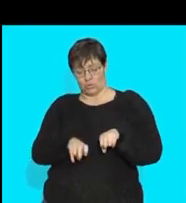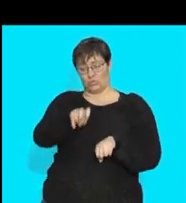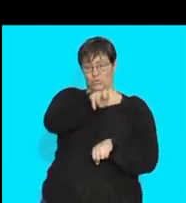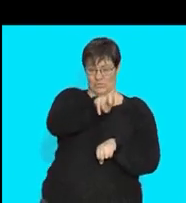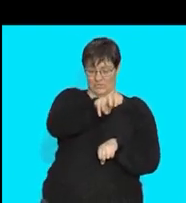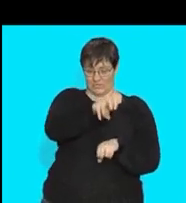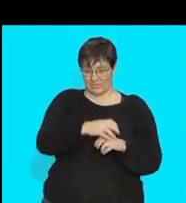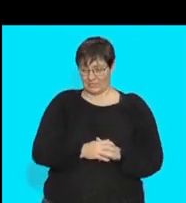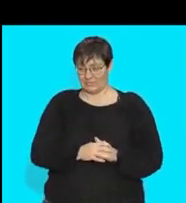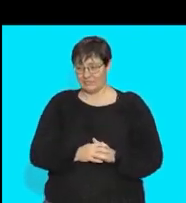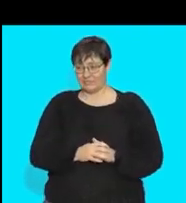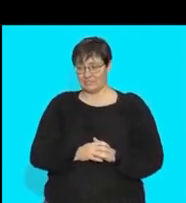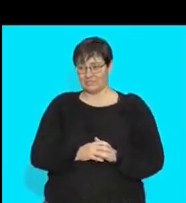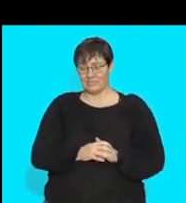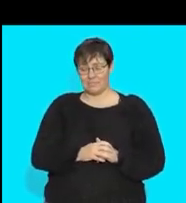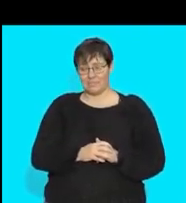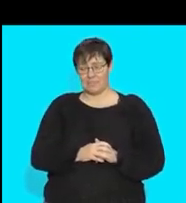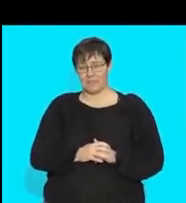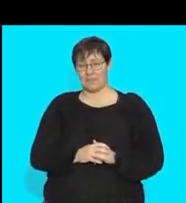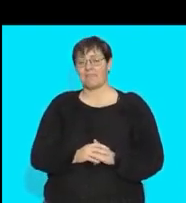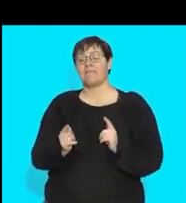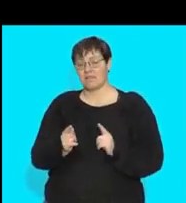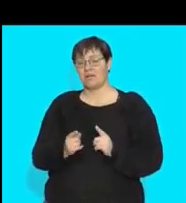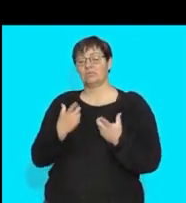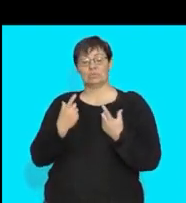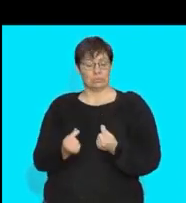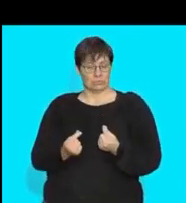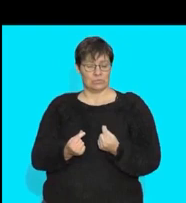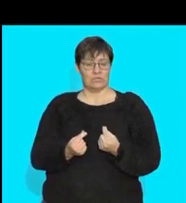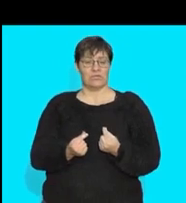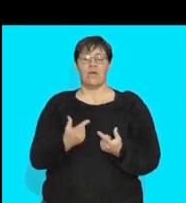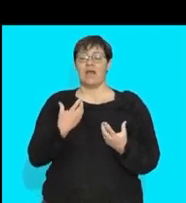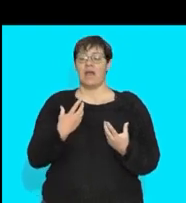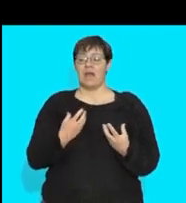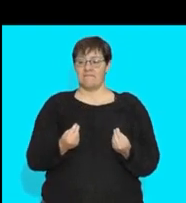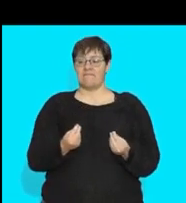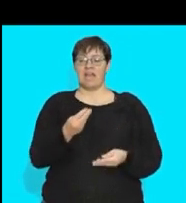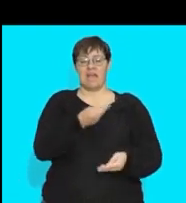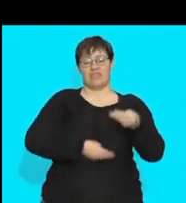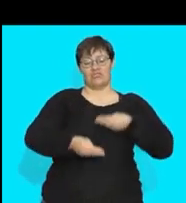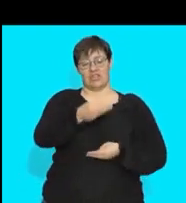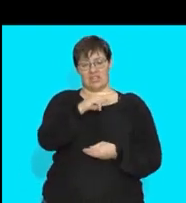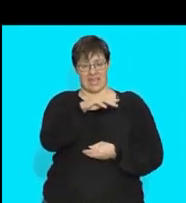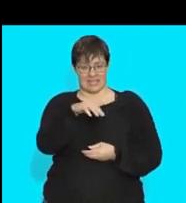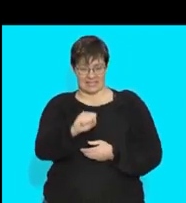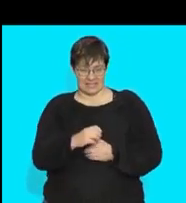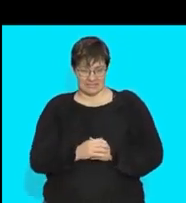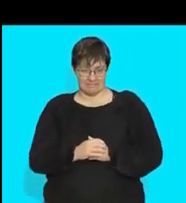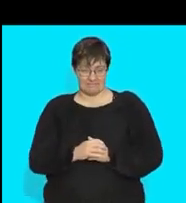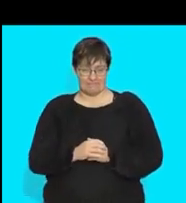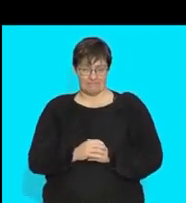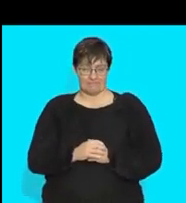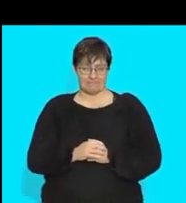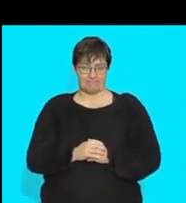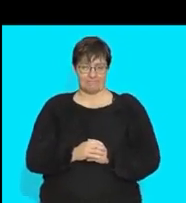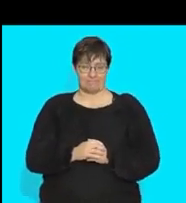move in the opposite direction. And in doing so, we're going to exchange gases. Now,